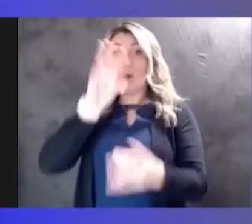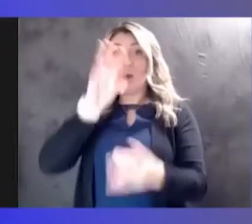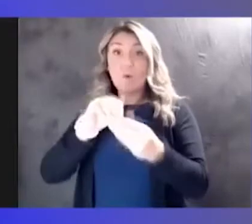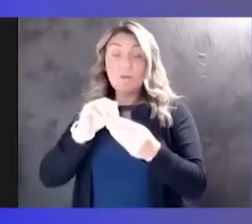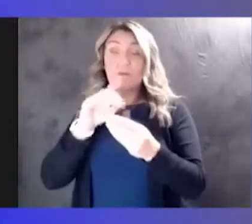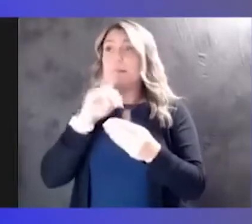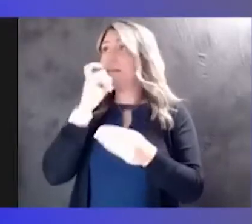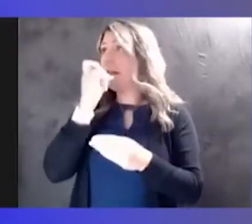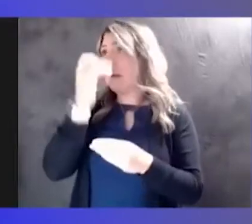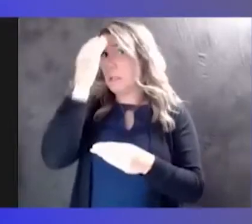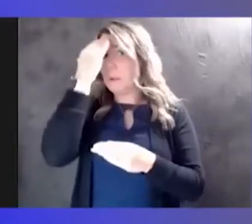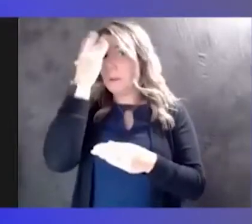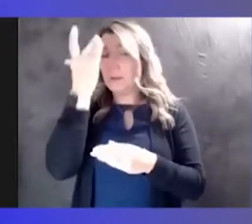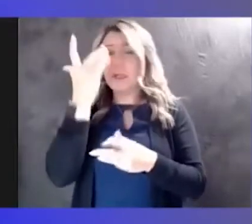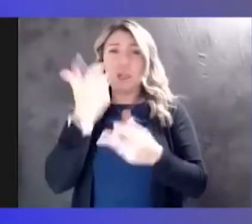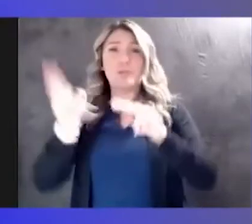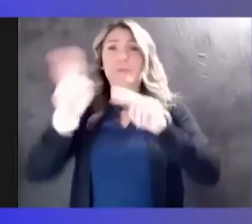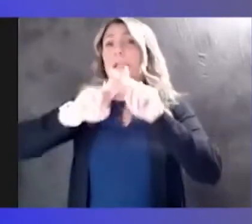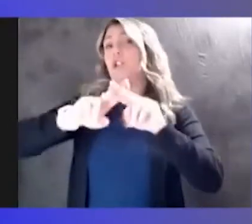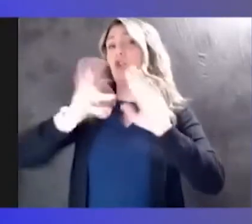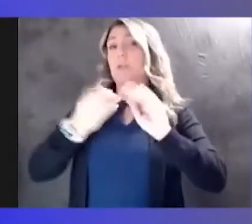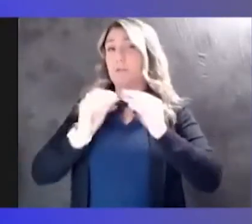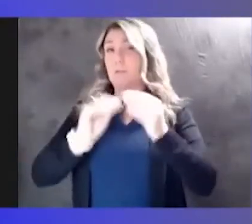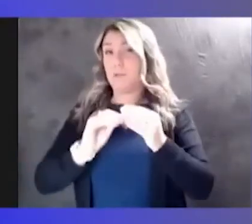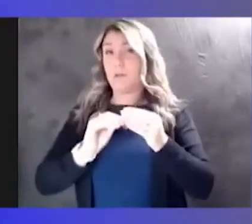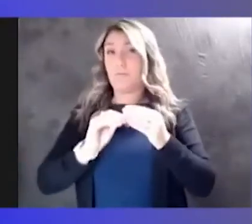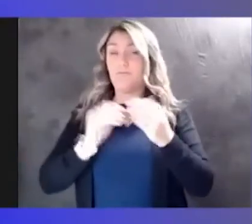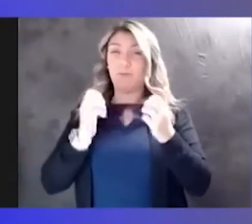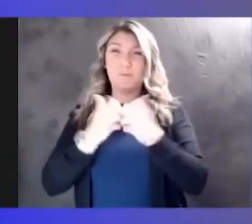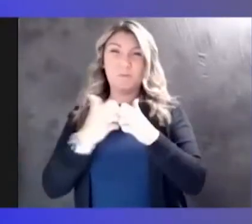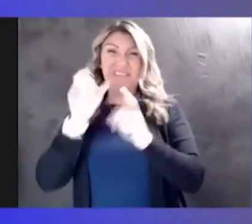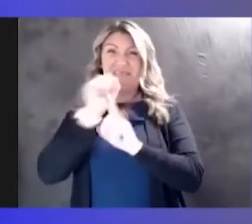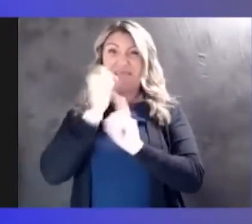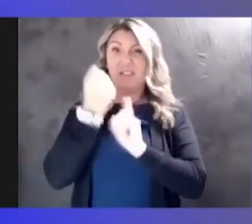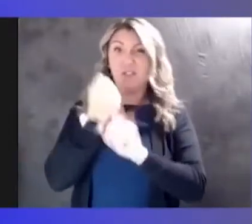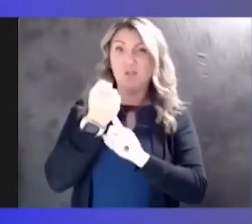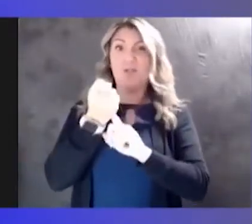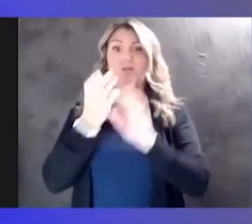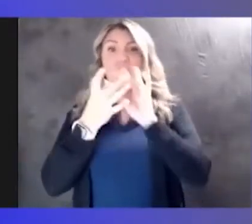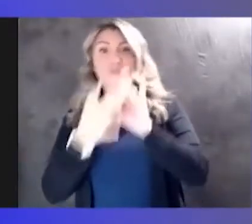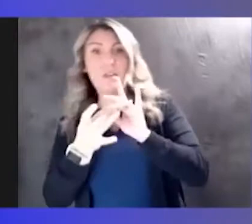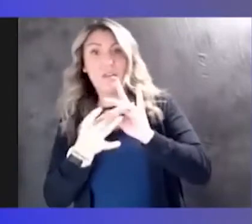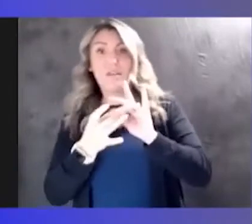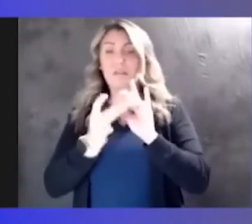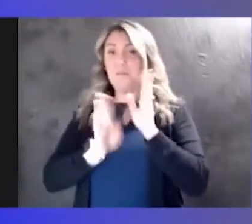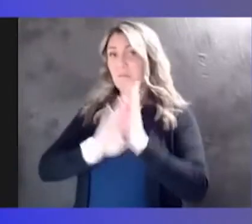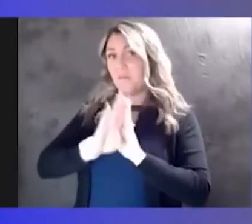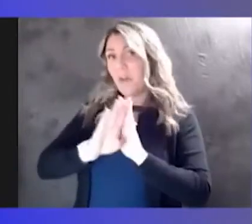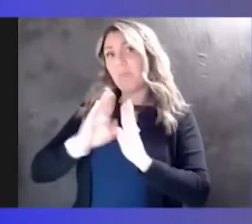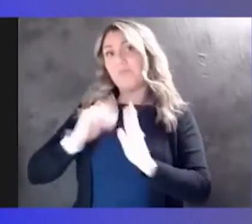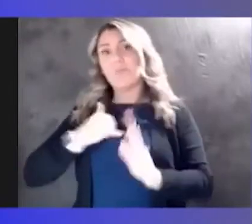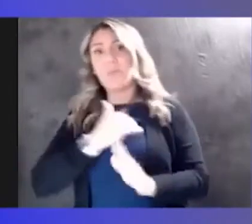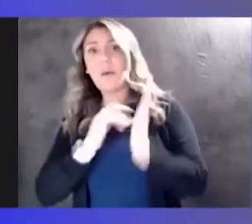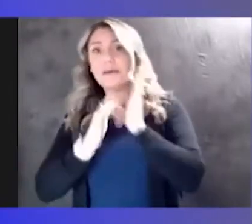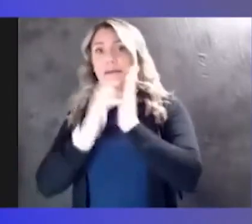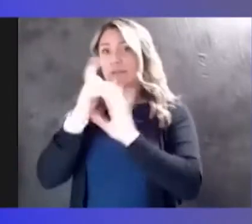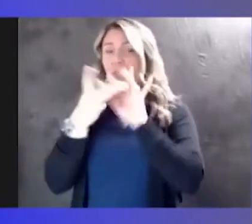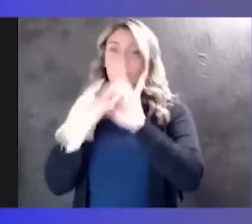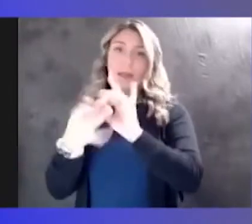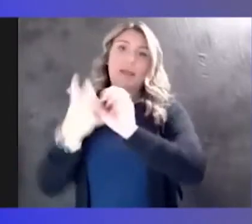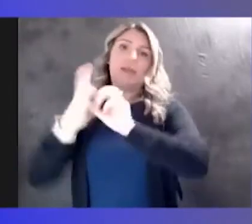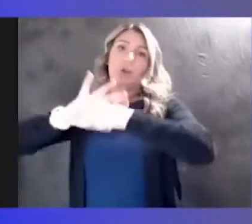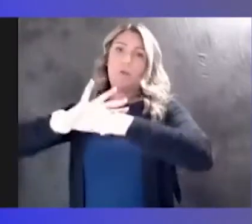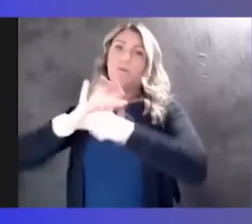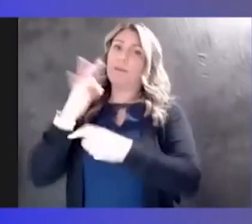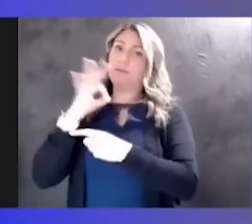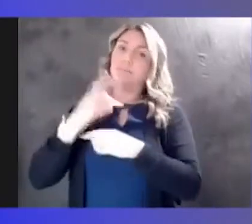an increased overall incidence in the development of breast cancer as a result of COVID. One thing I would